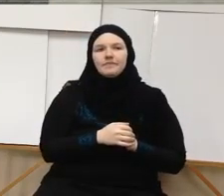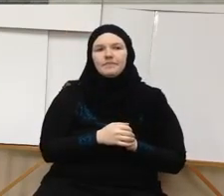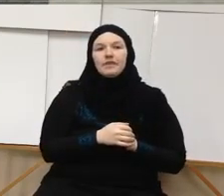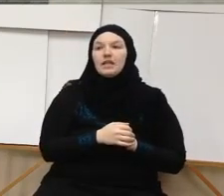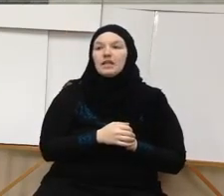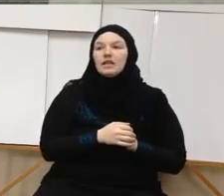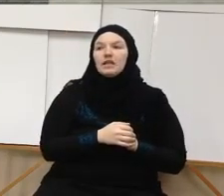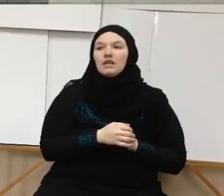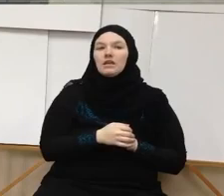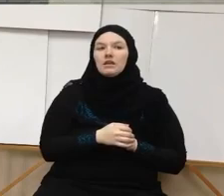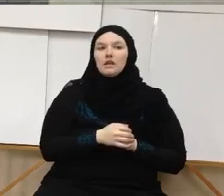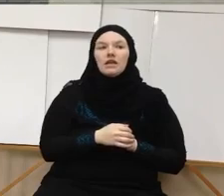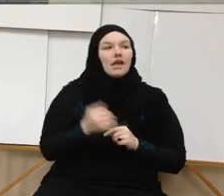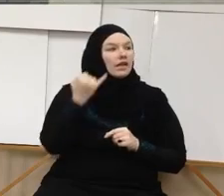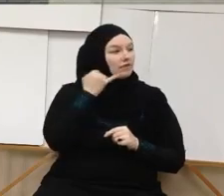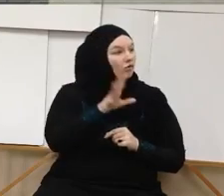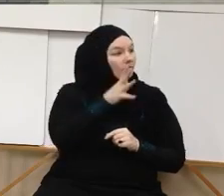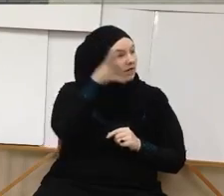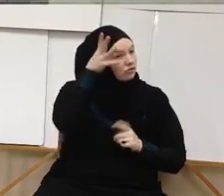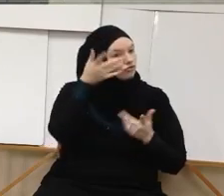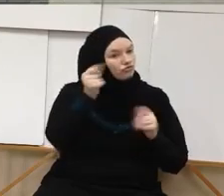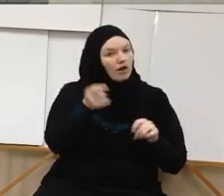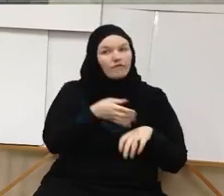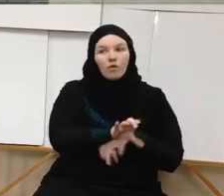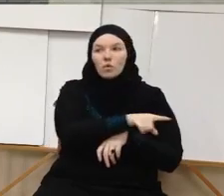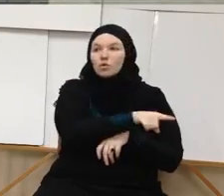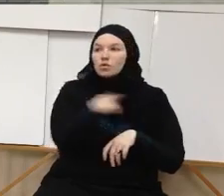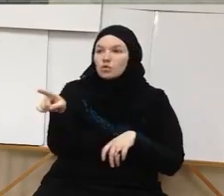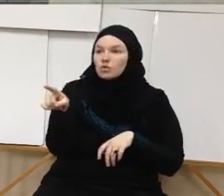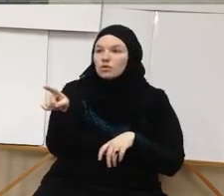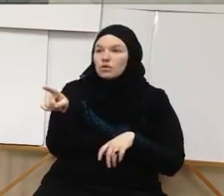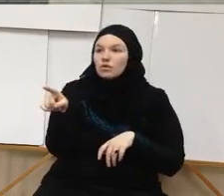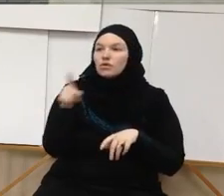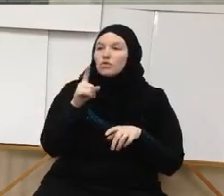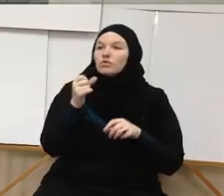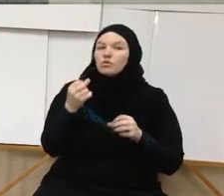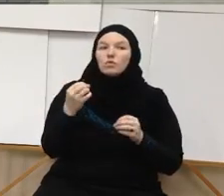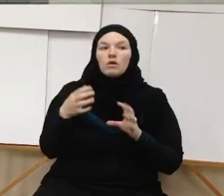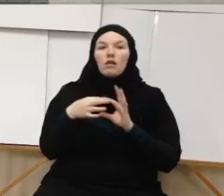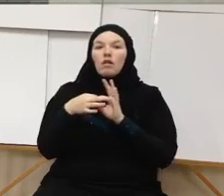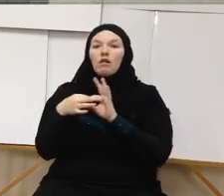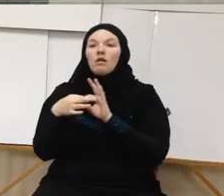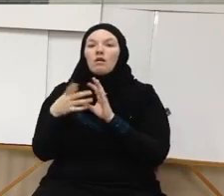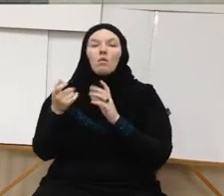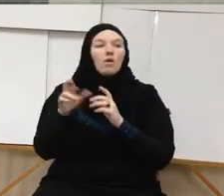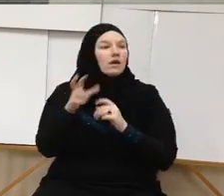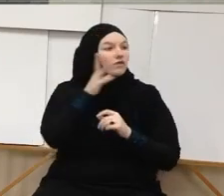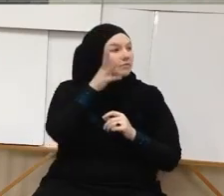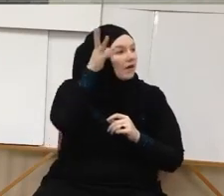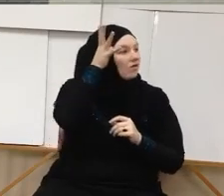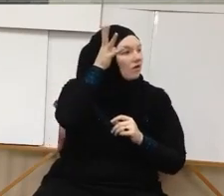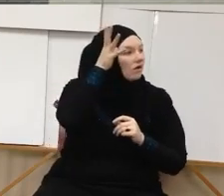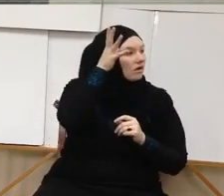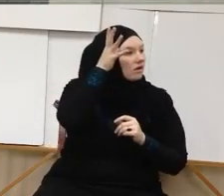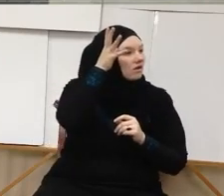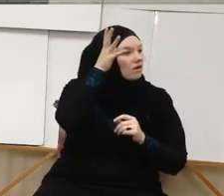If they strive to push you to make shirk, to associate anything or anyone with Allah, do not